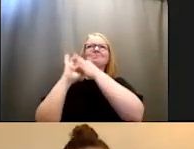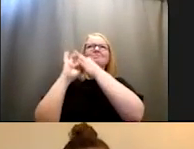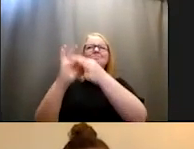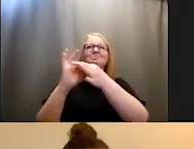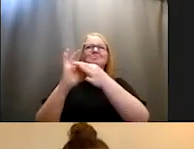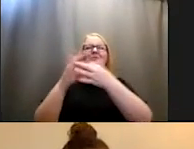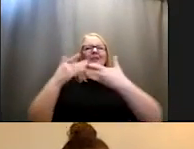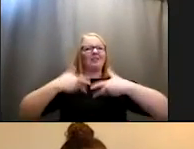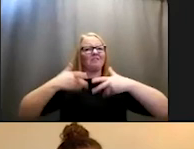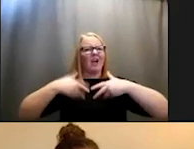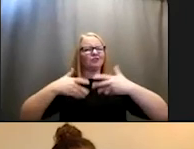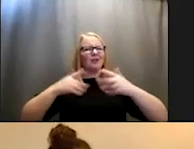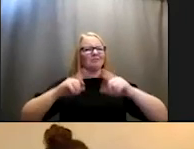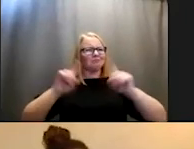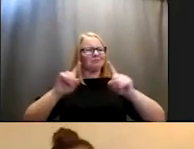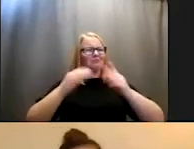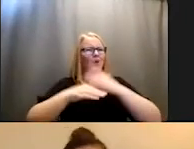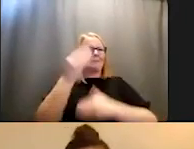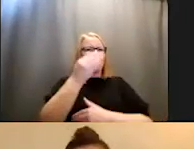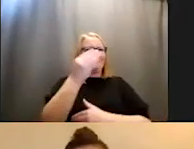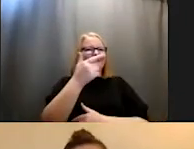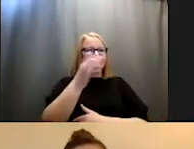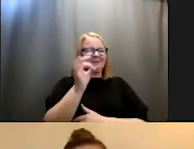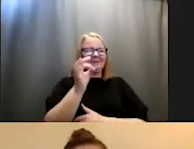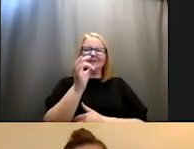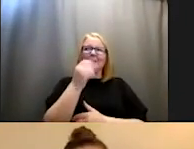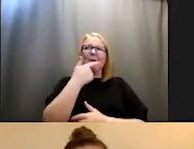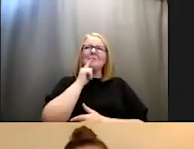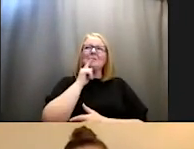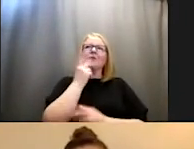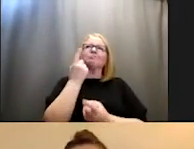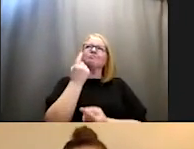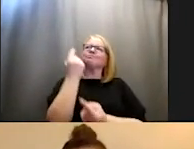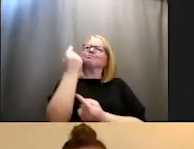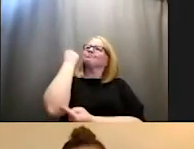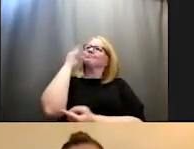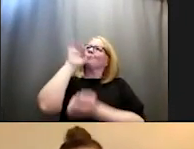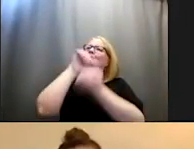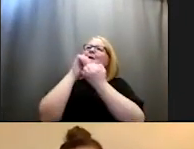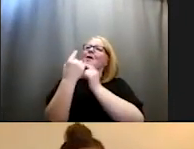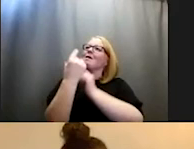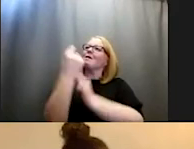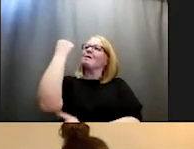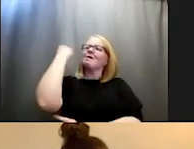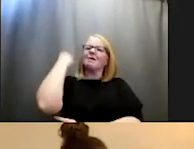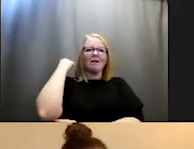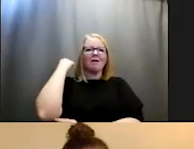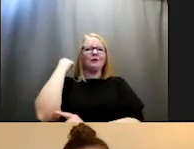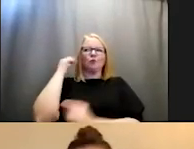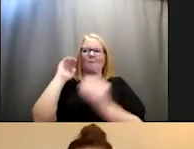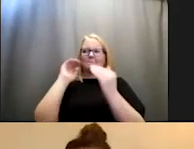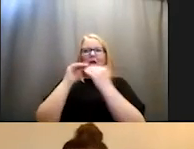fashion for the 1970s nostalgia and looking back that Mary represented in her fashion as well as in her